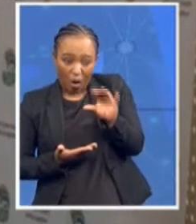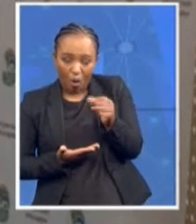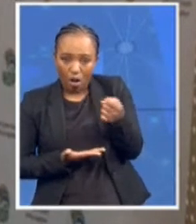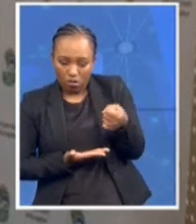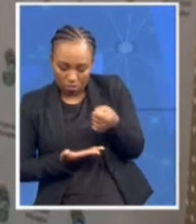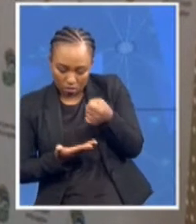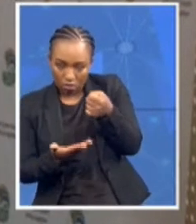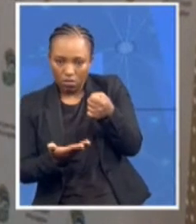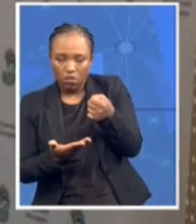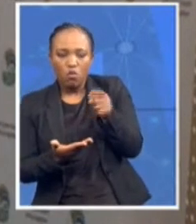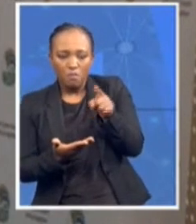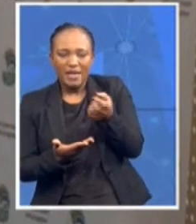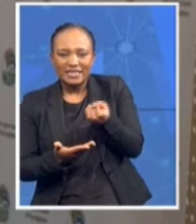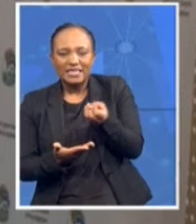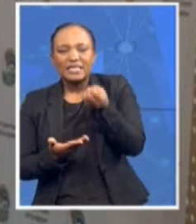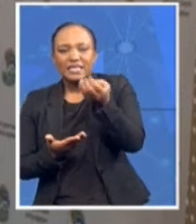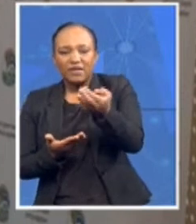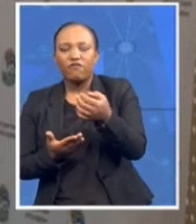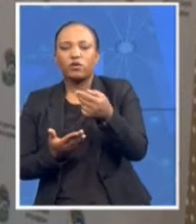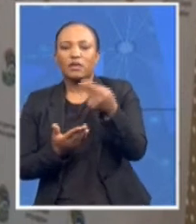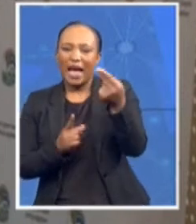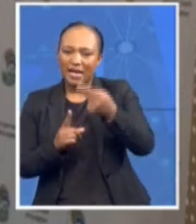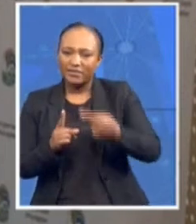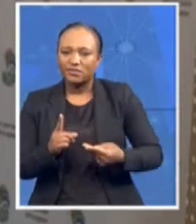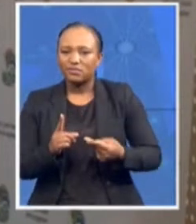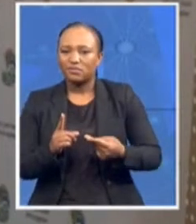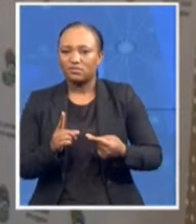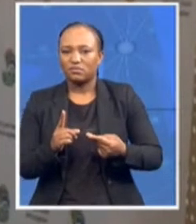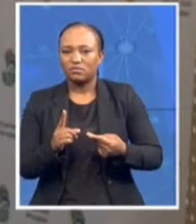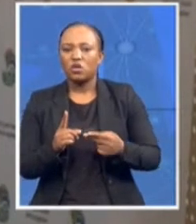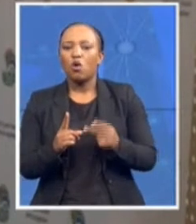artists. I'll give it to the National